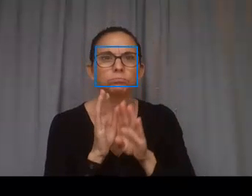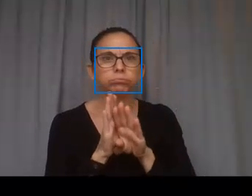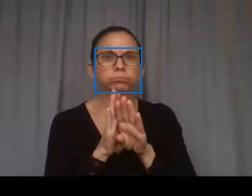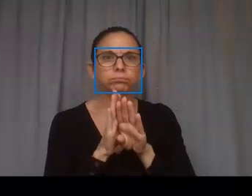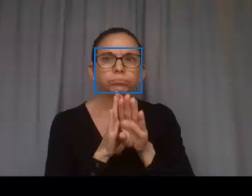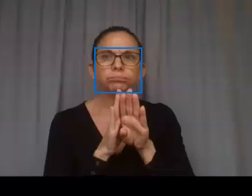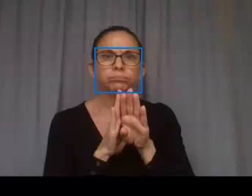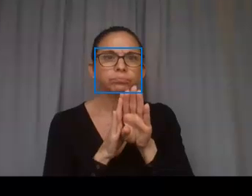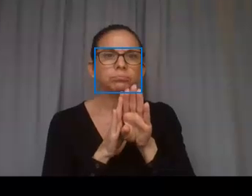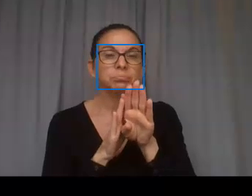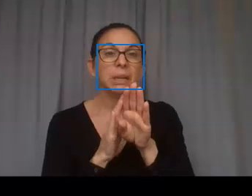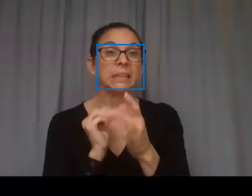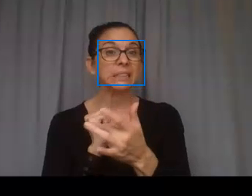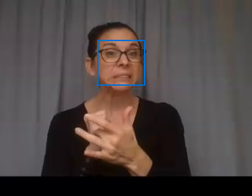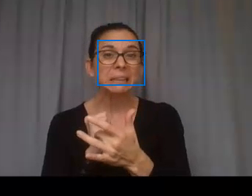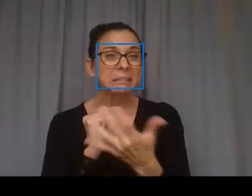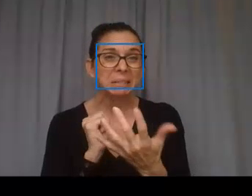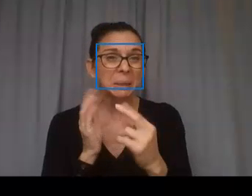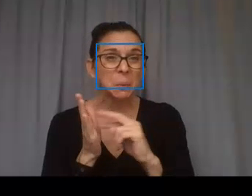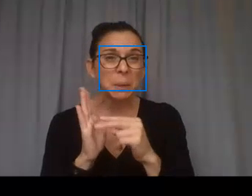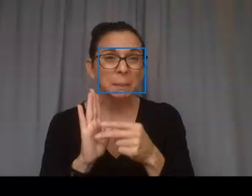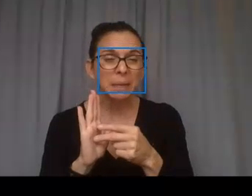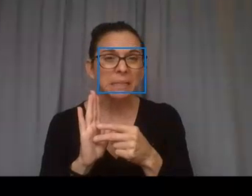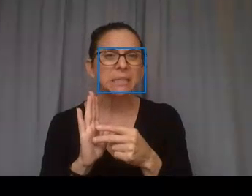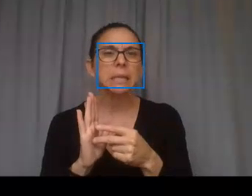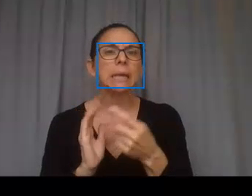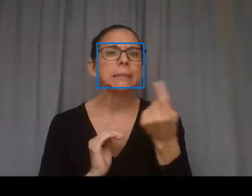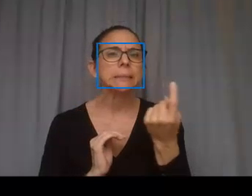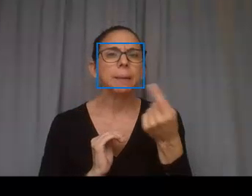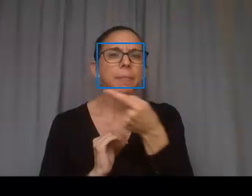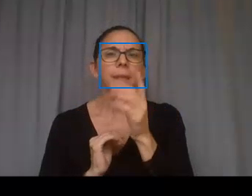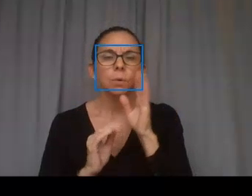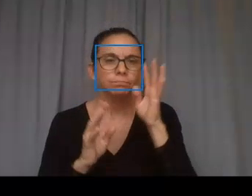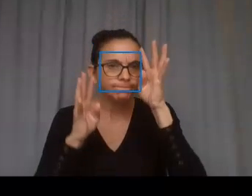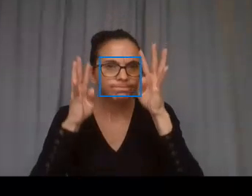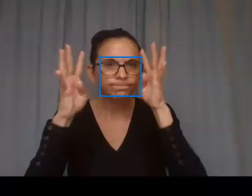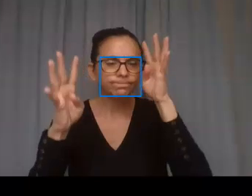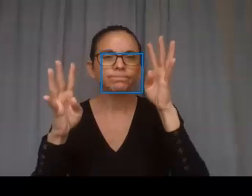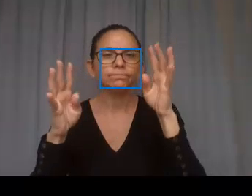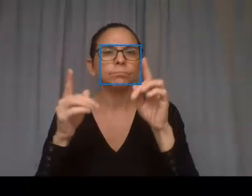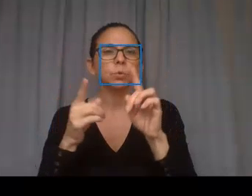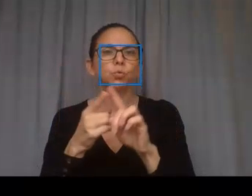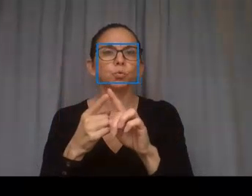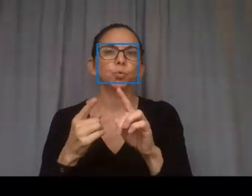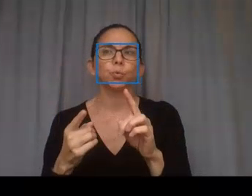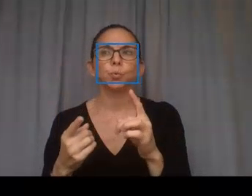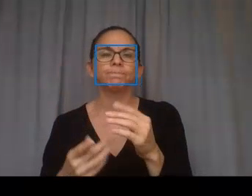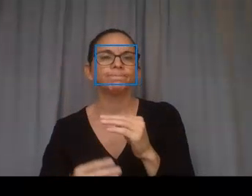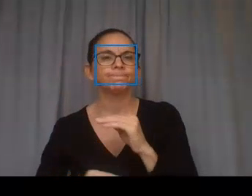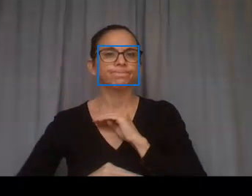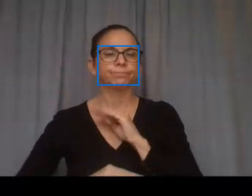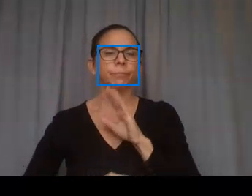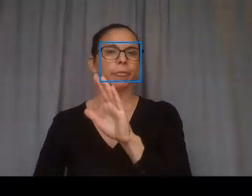Technology at this time simply means anything that you're developing to meet your own needs. So, where you might be thinking